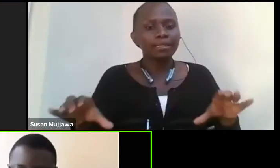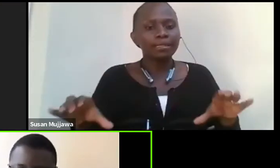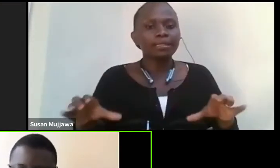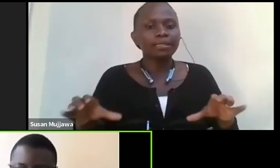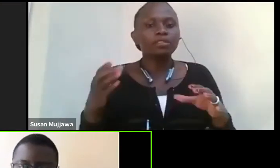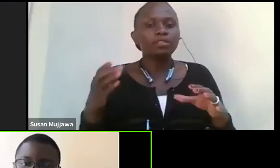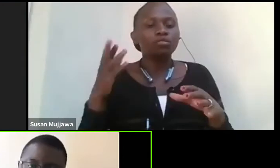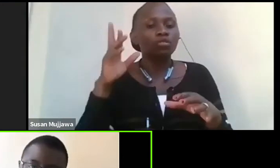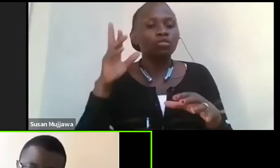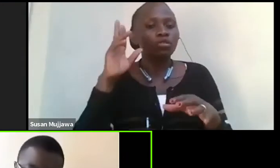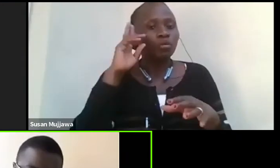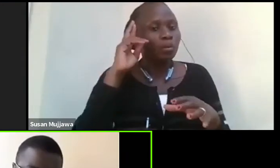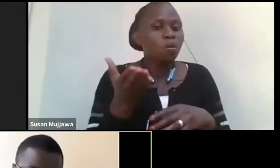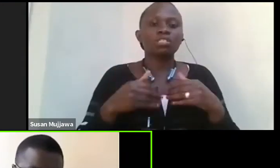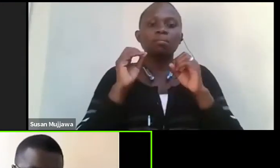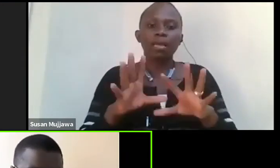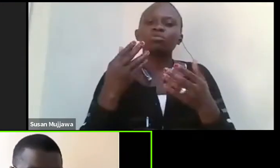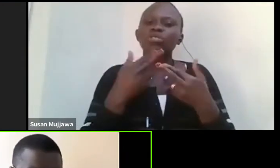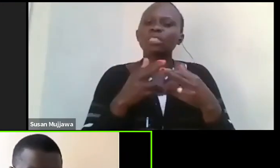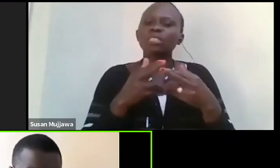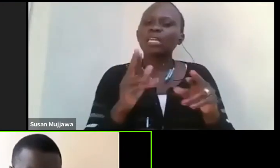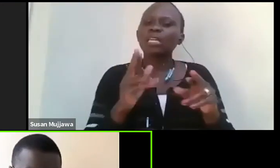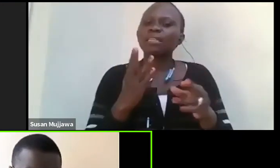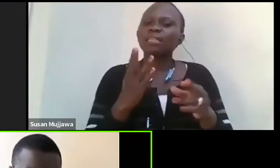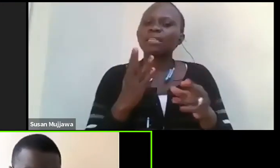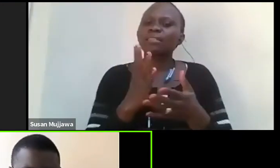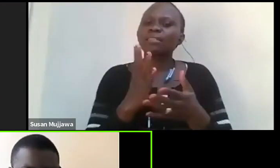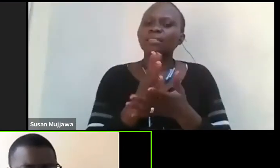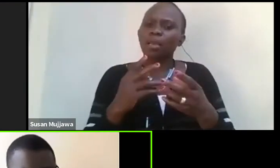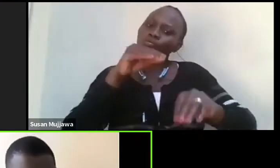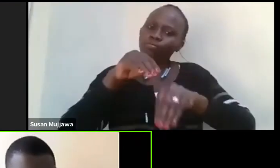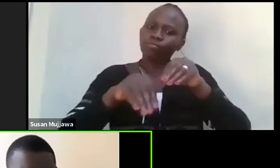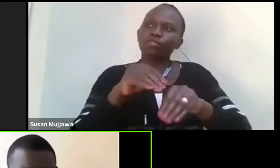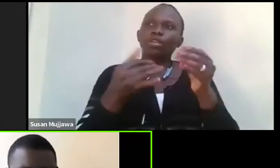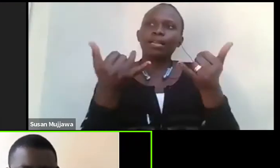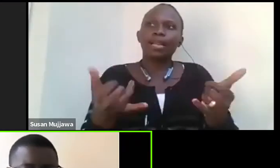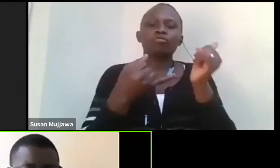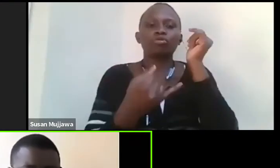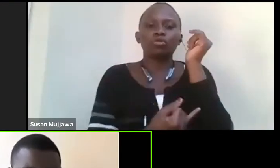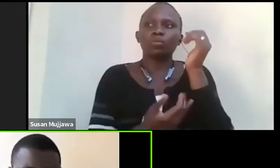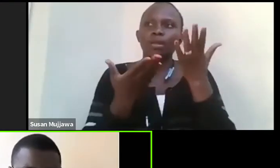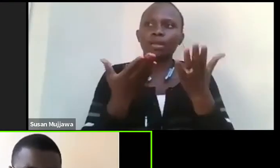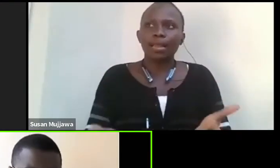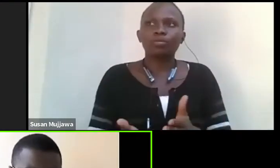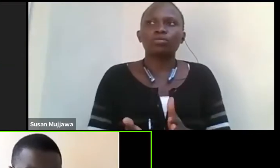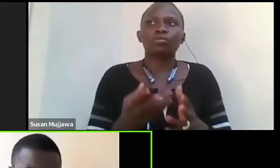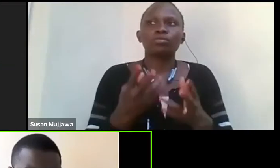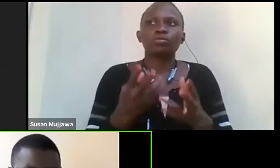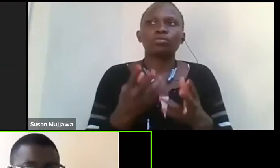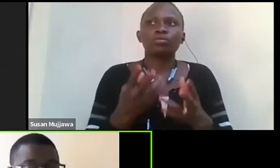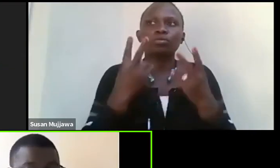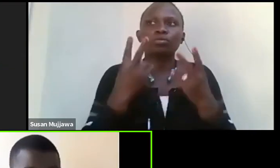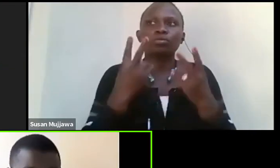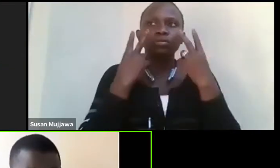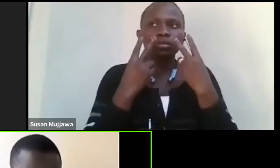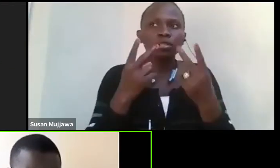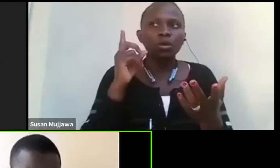starting something, but want to contribute to the current job market as is. Look out for what is trending internationally.